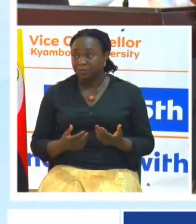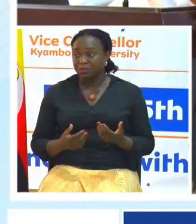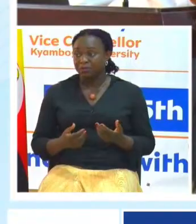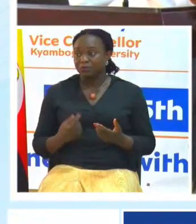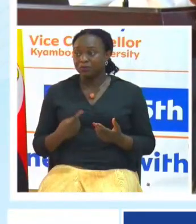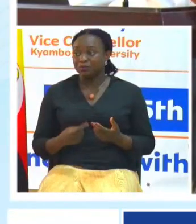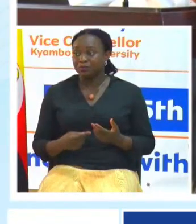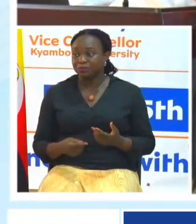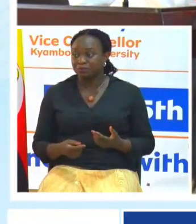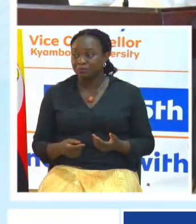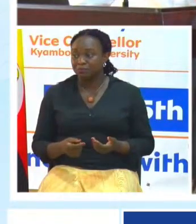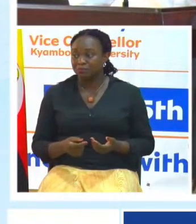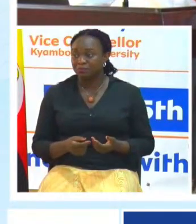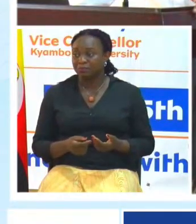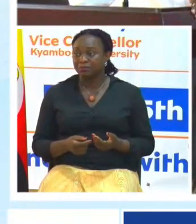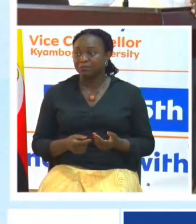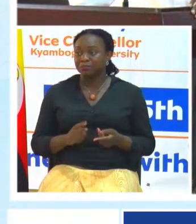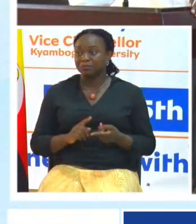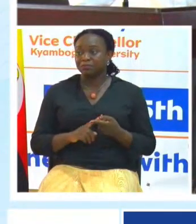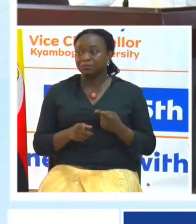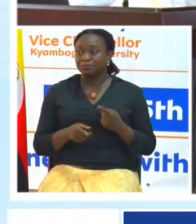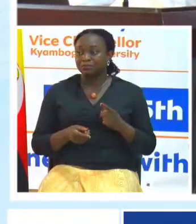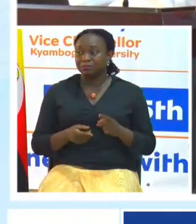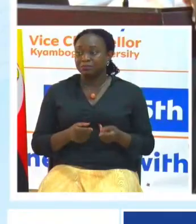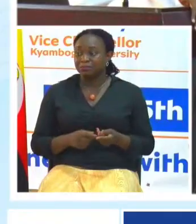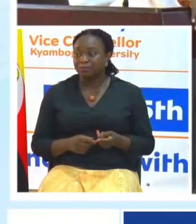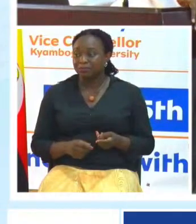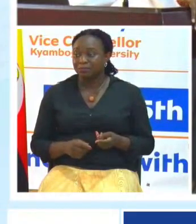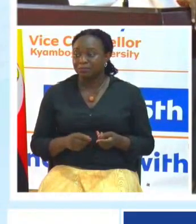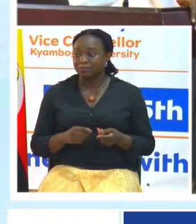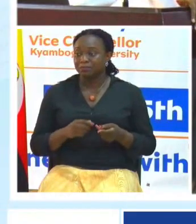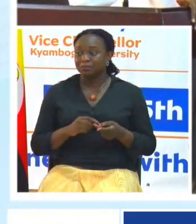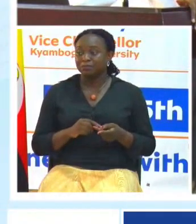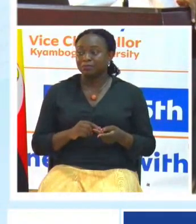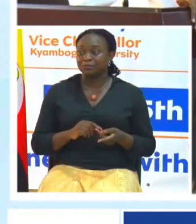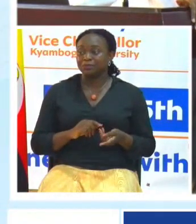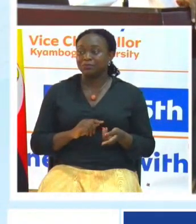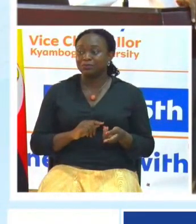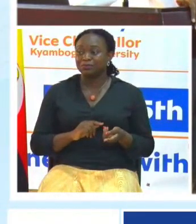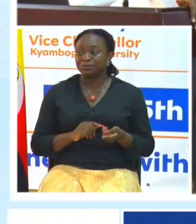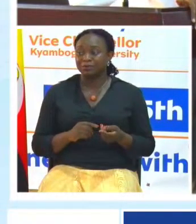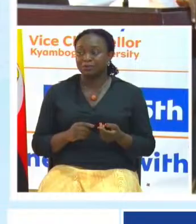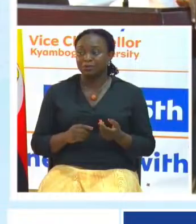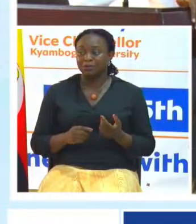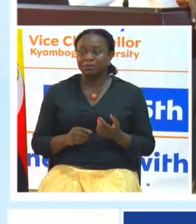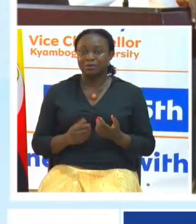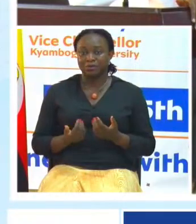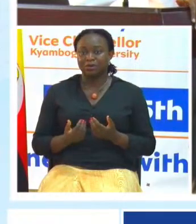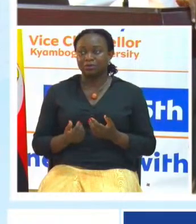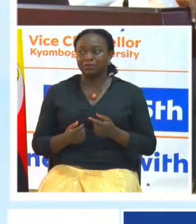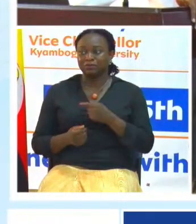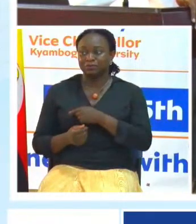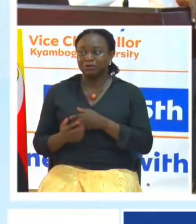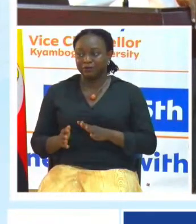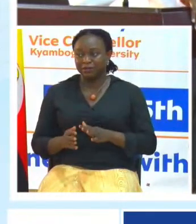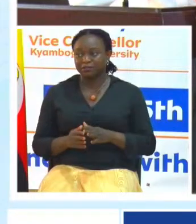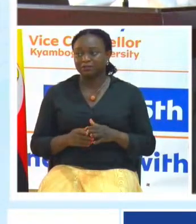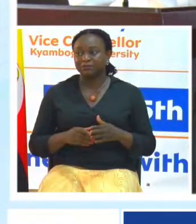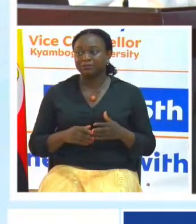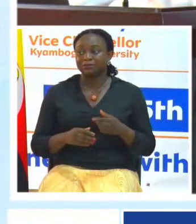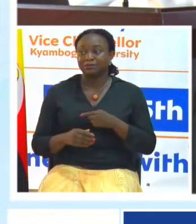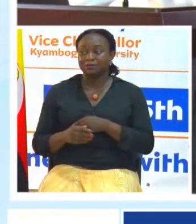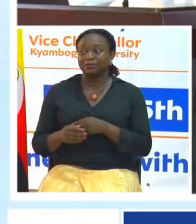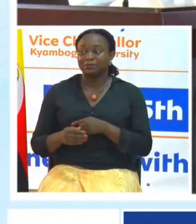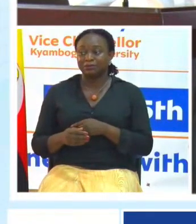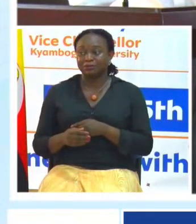because you get to see small things in a global perspective. Okay? So that's one of the reasons that I